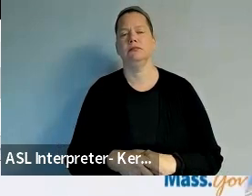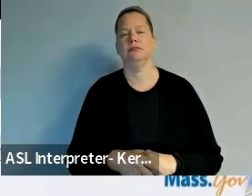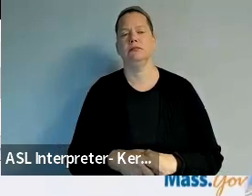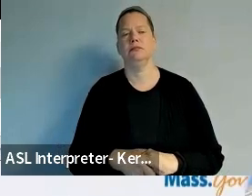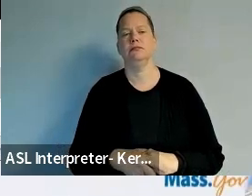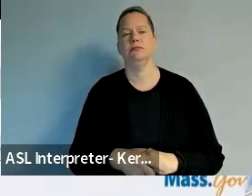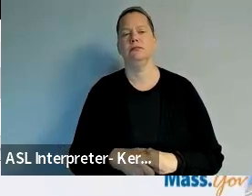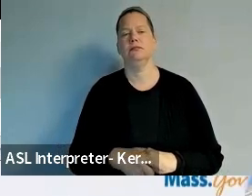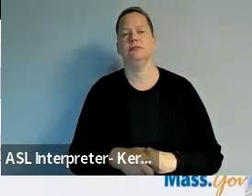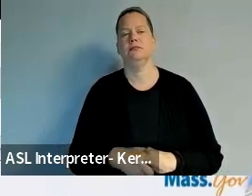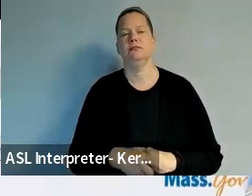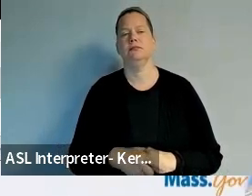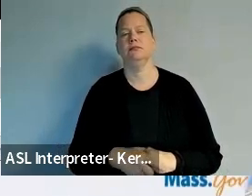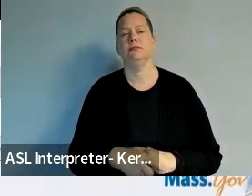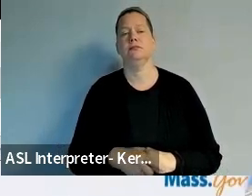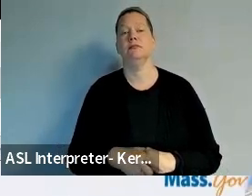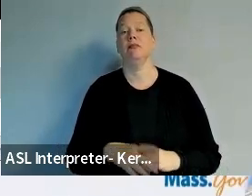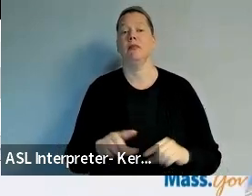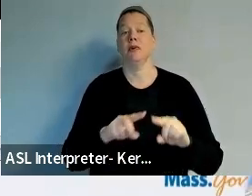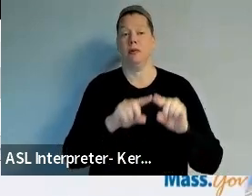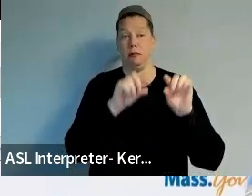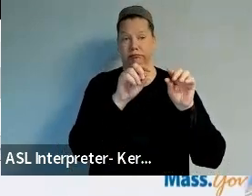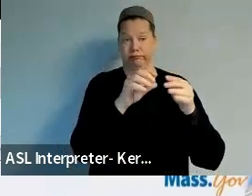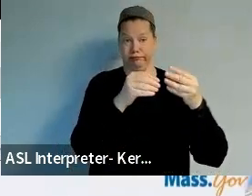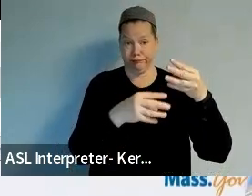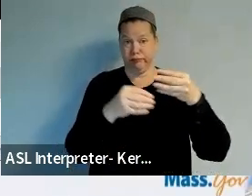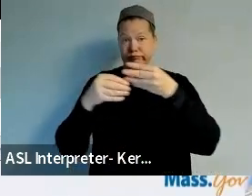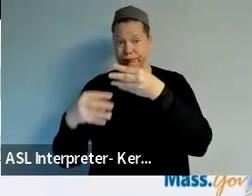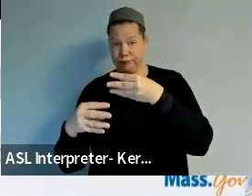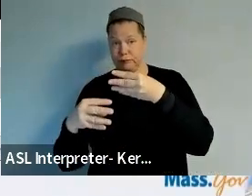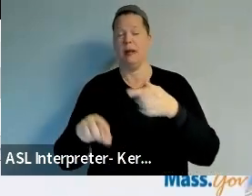And then we'll click search.